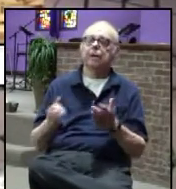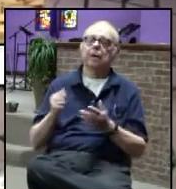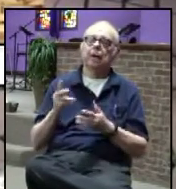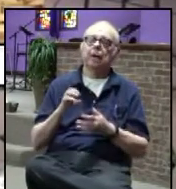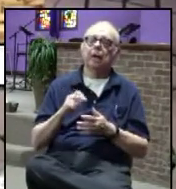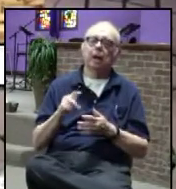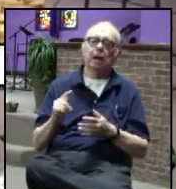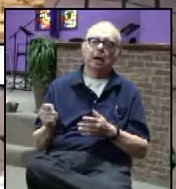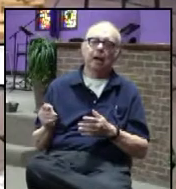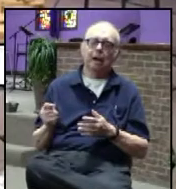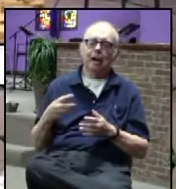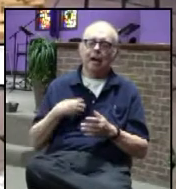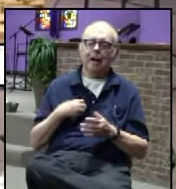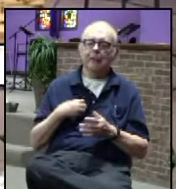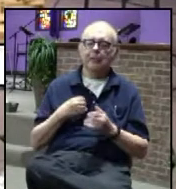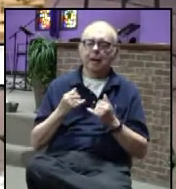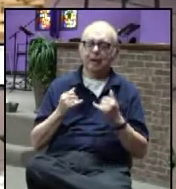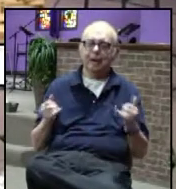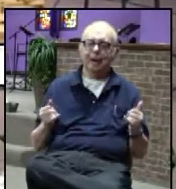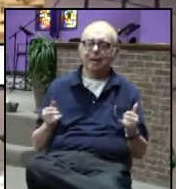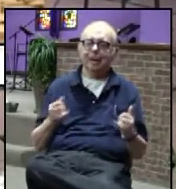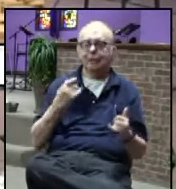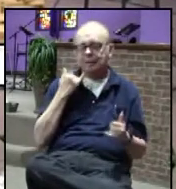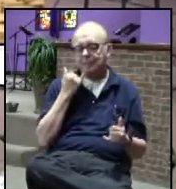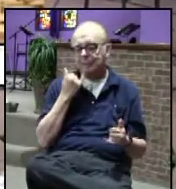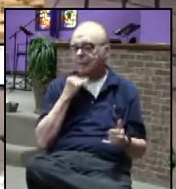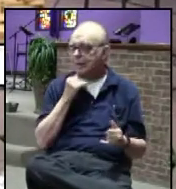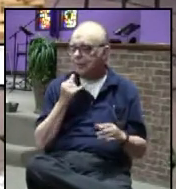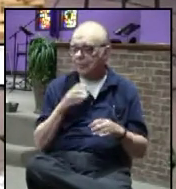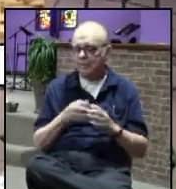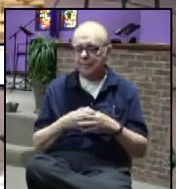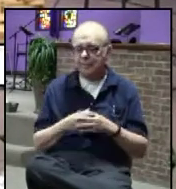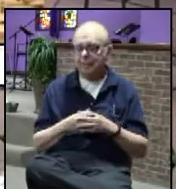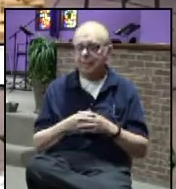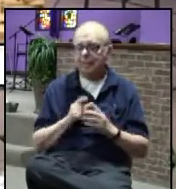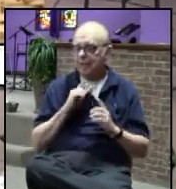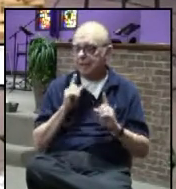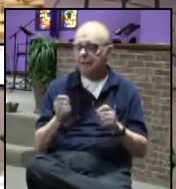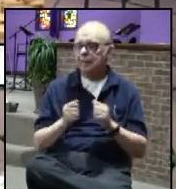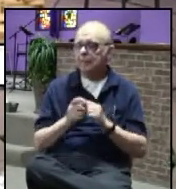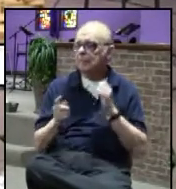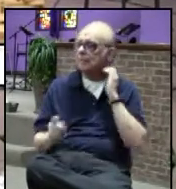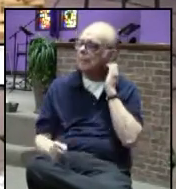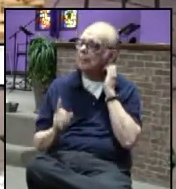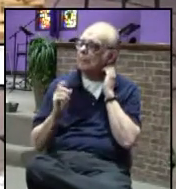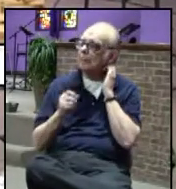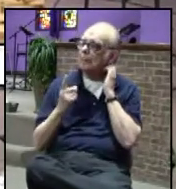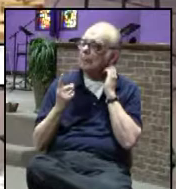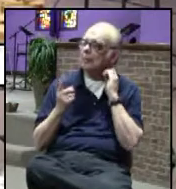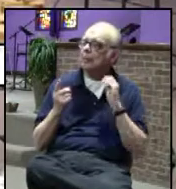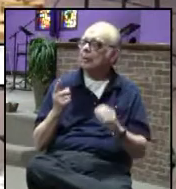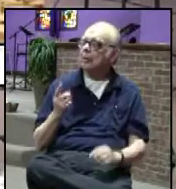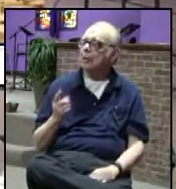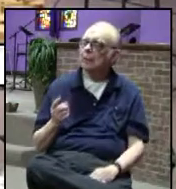I've got my landline. It won't fit, and it doesn't go. So we need to